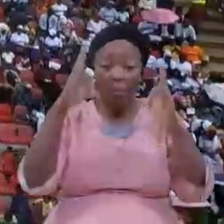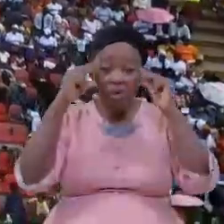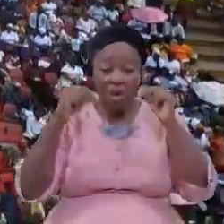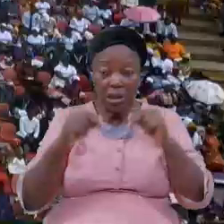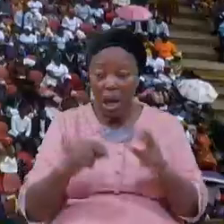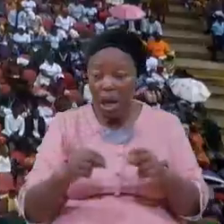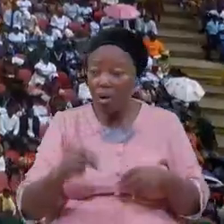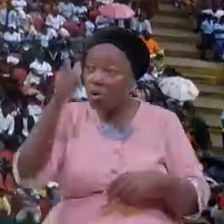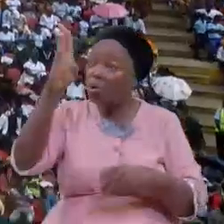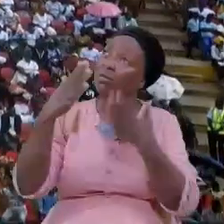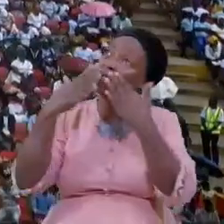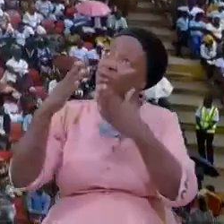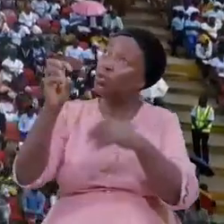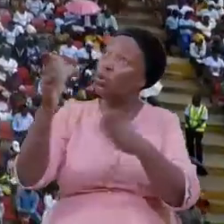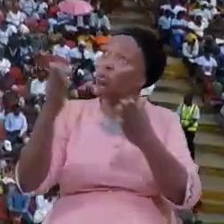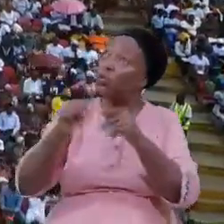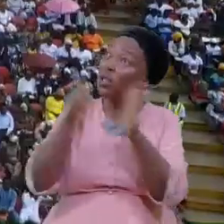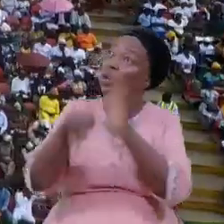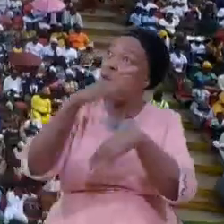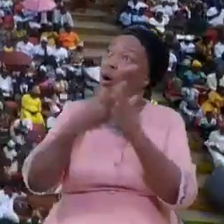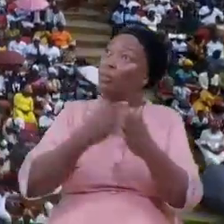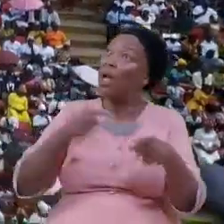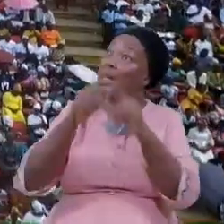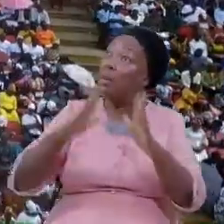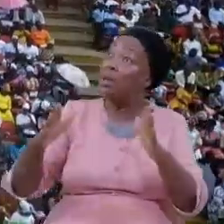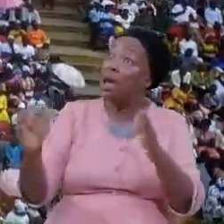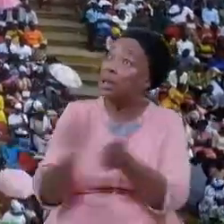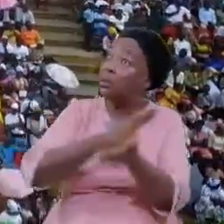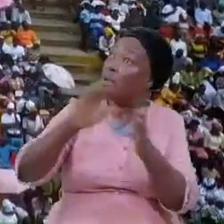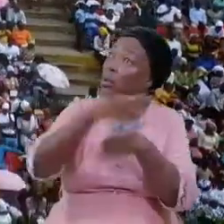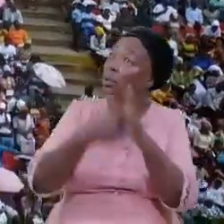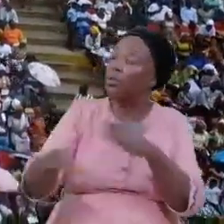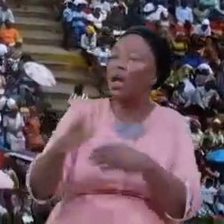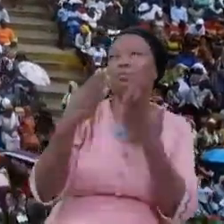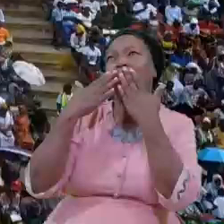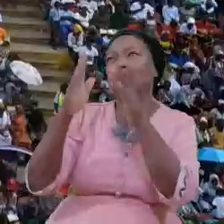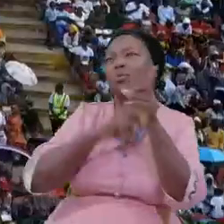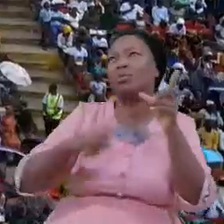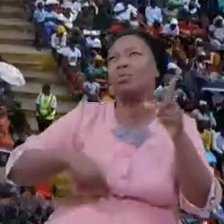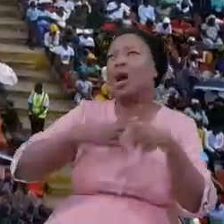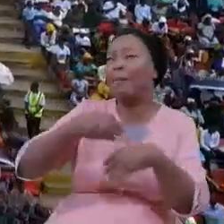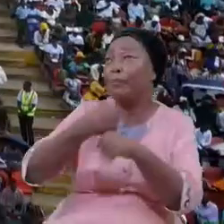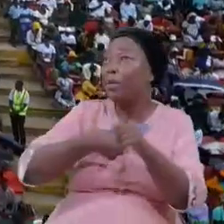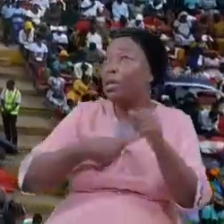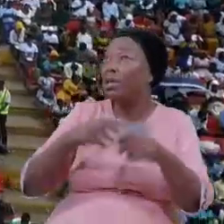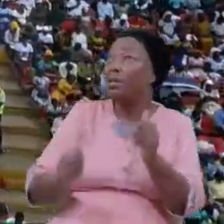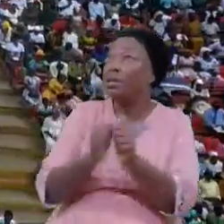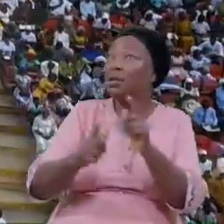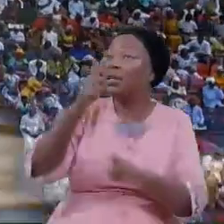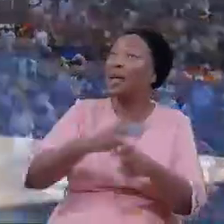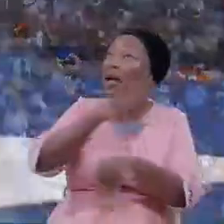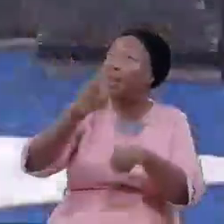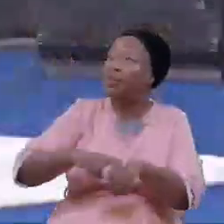detractors, wipe them out and make me a greater nation. I want to see that. I wait to